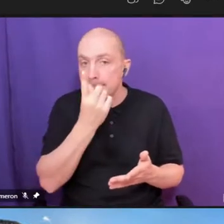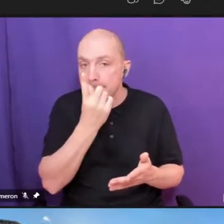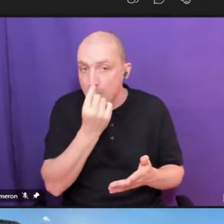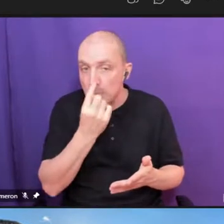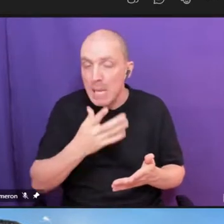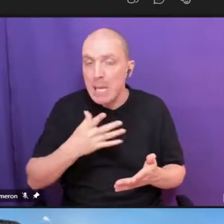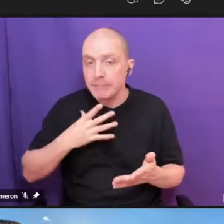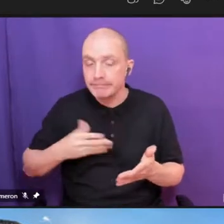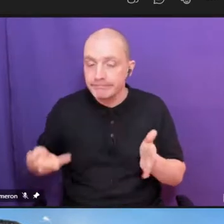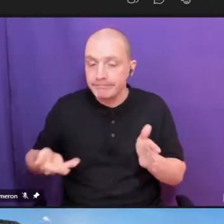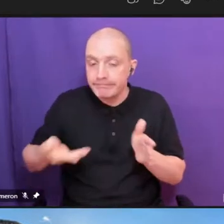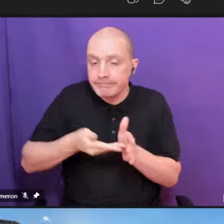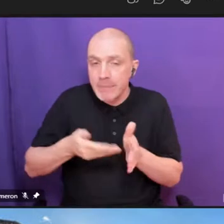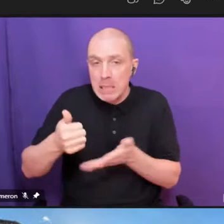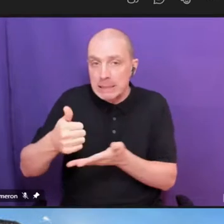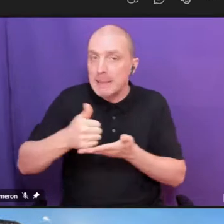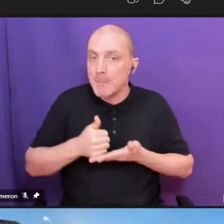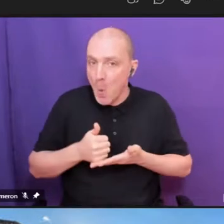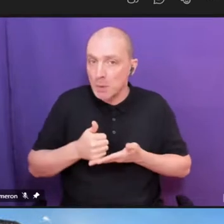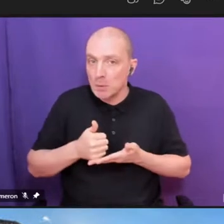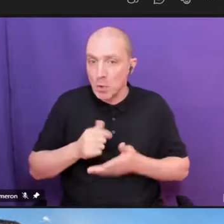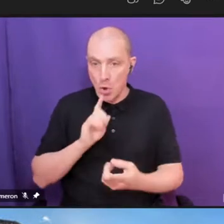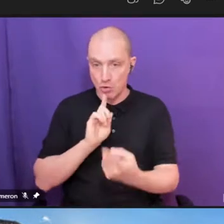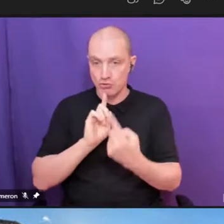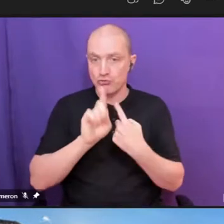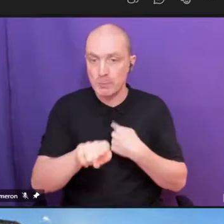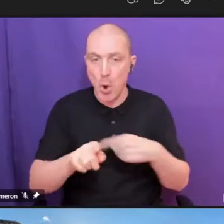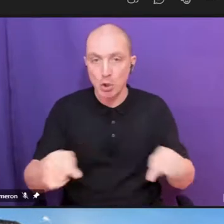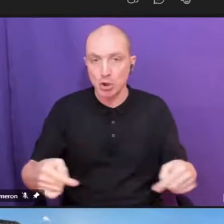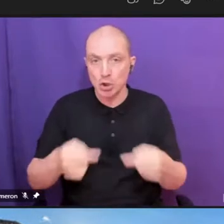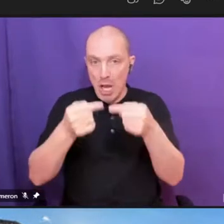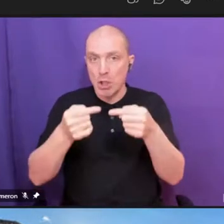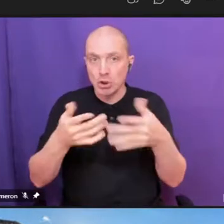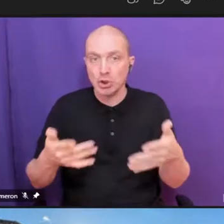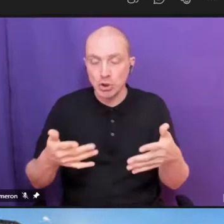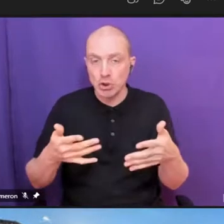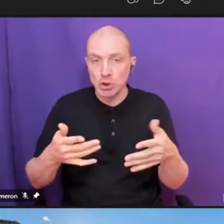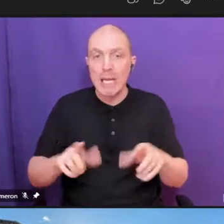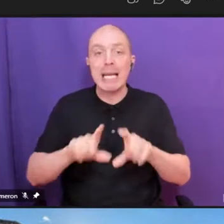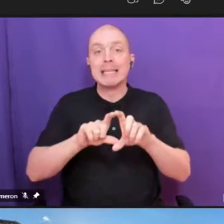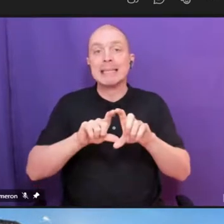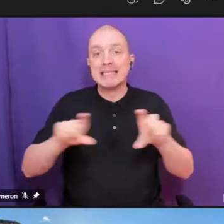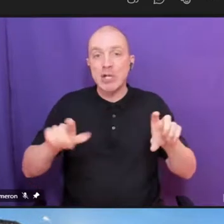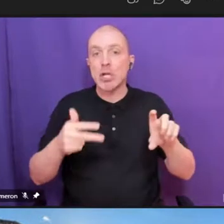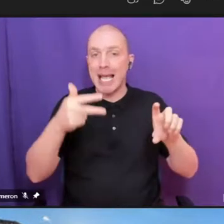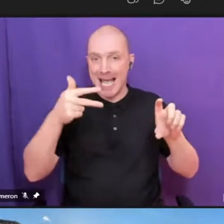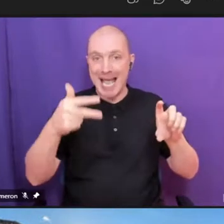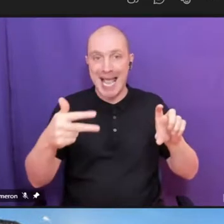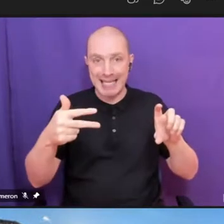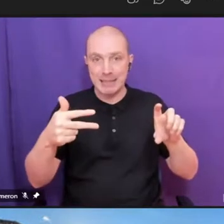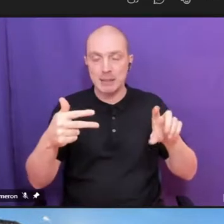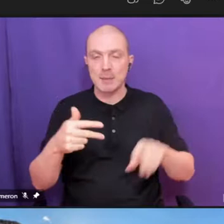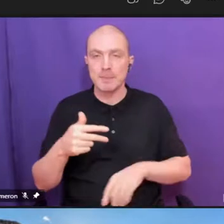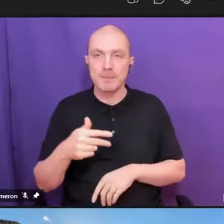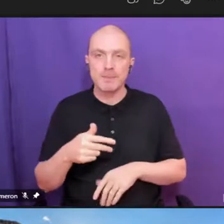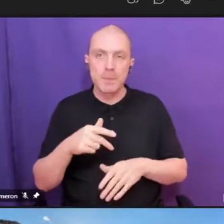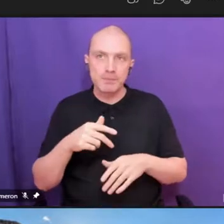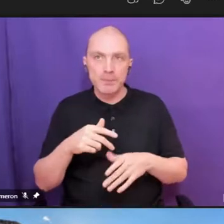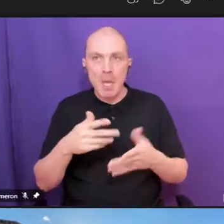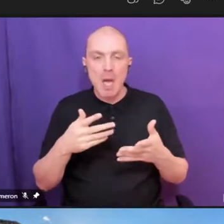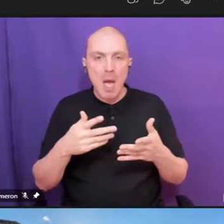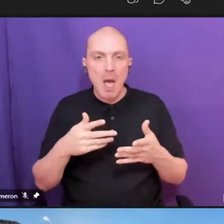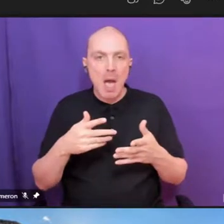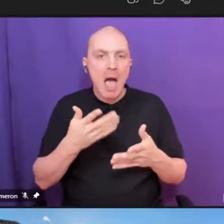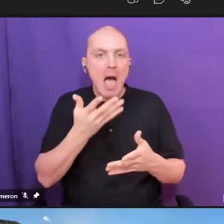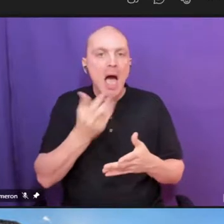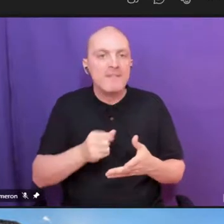the challenges that lie ahead. Now, move on to section 8. This the report ends with some general conclusions. And again,